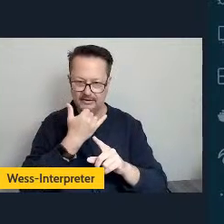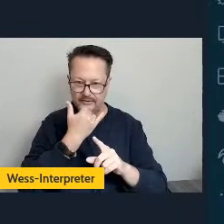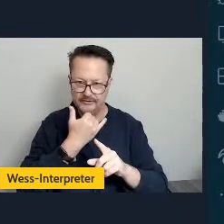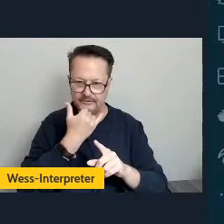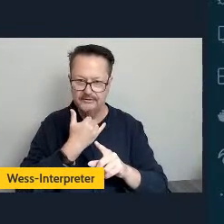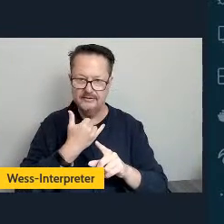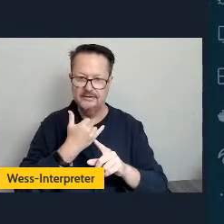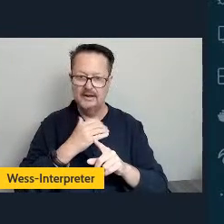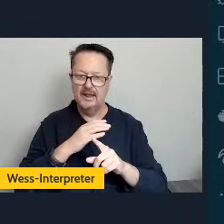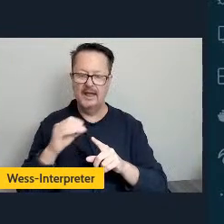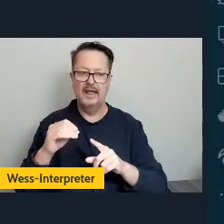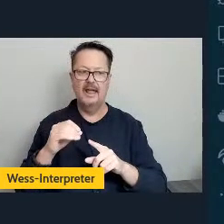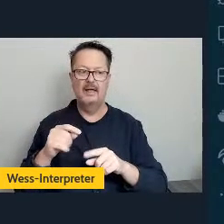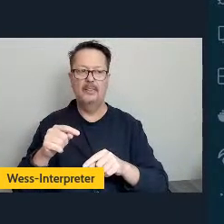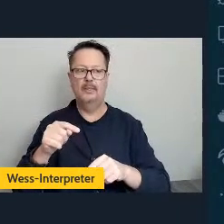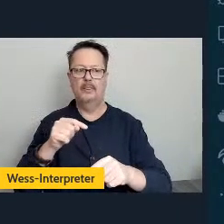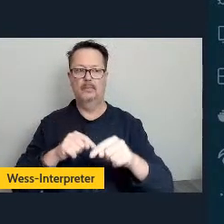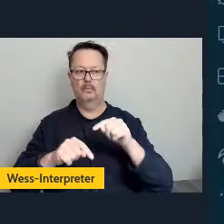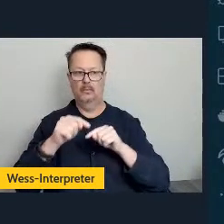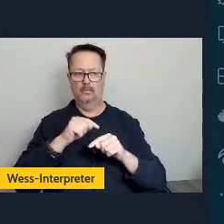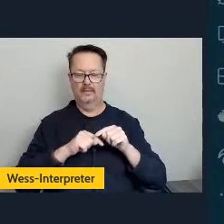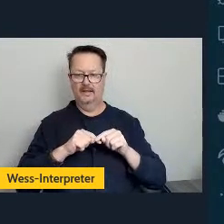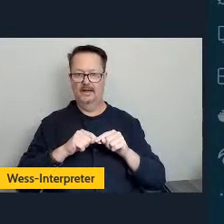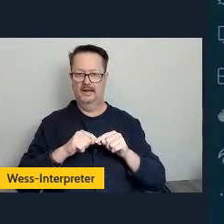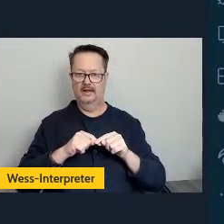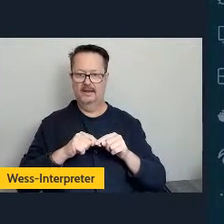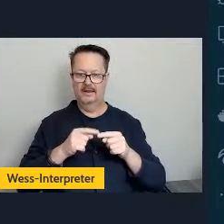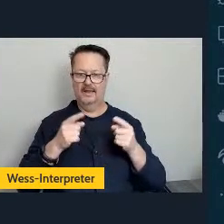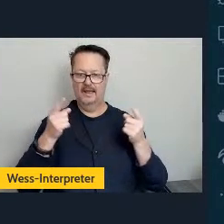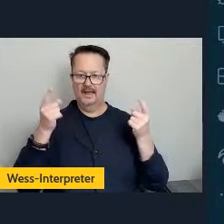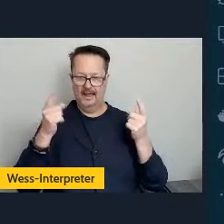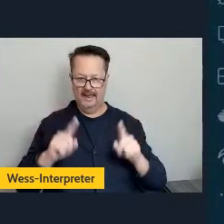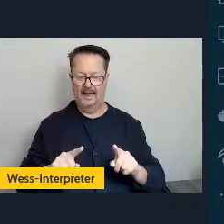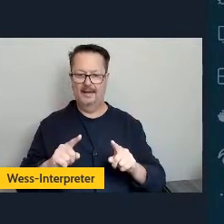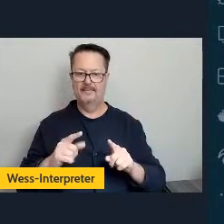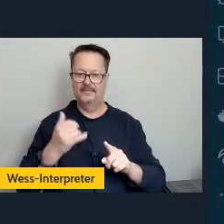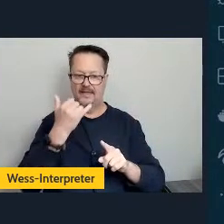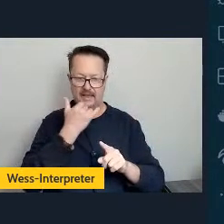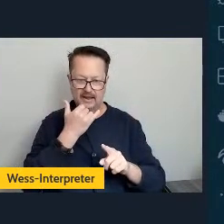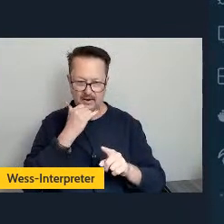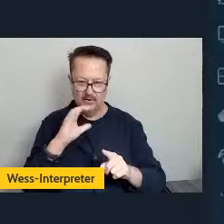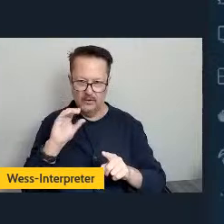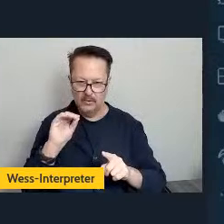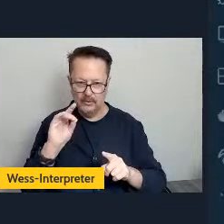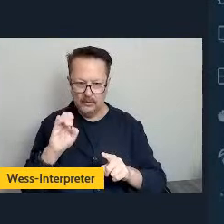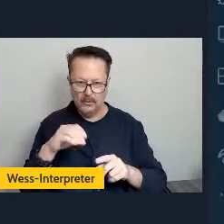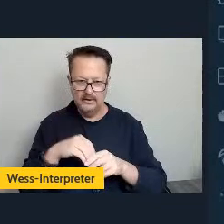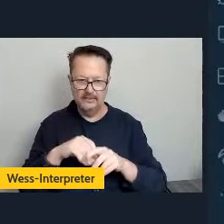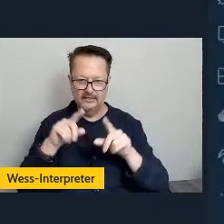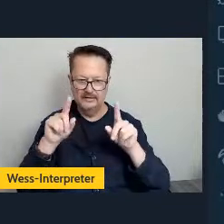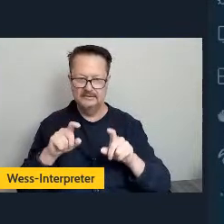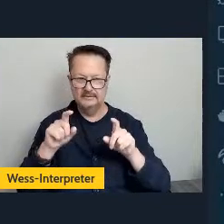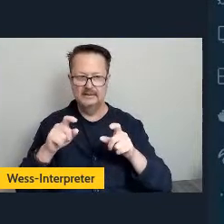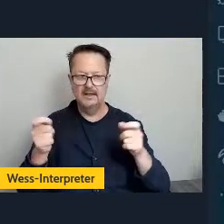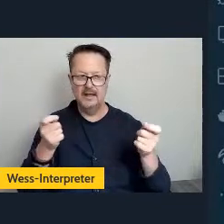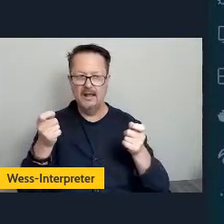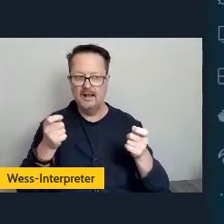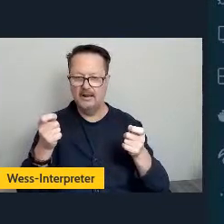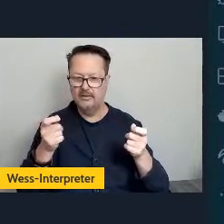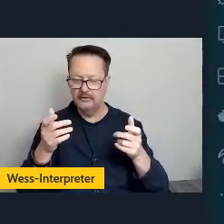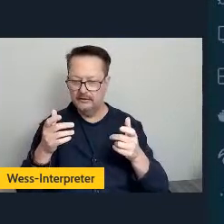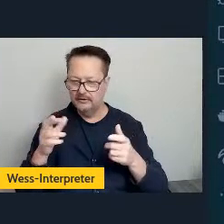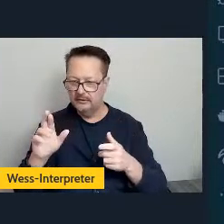and a rollback happened and some error code here in our test handler. Let's